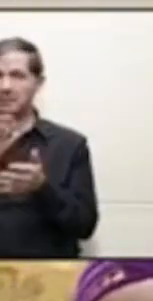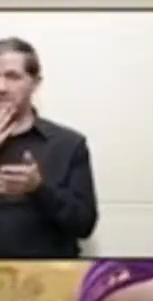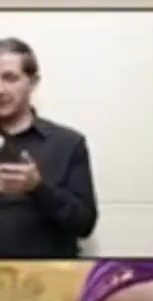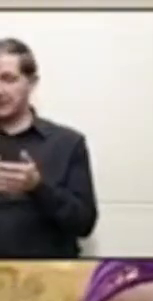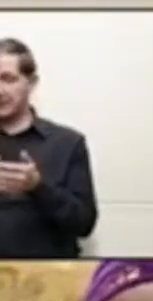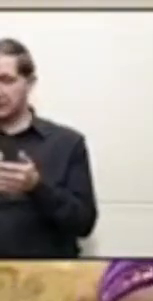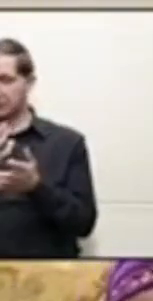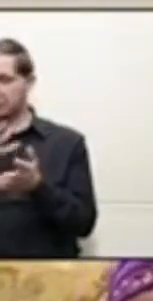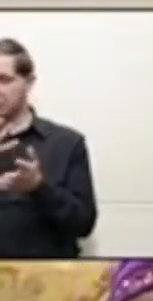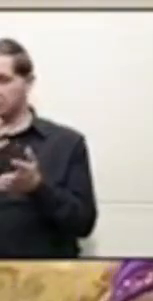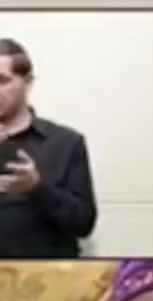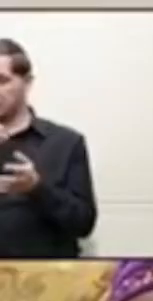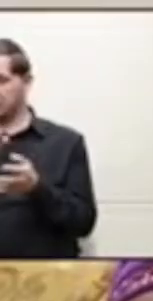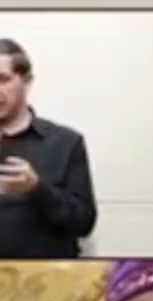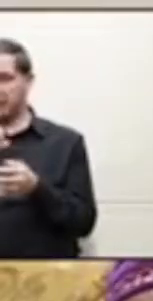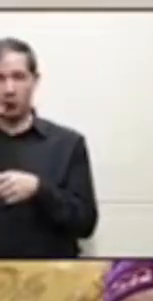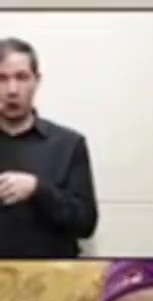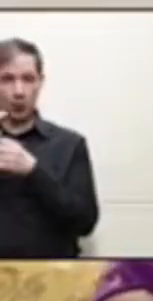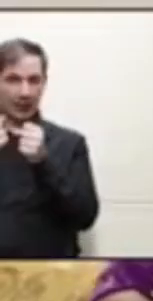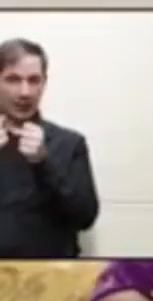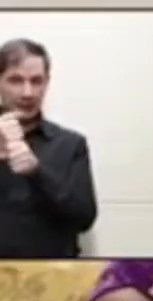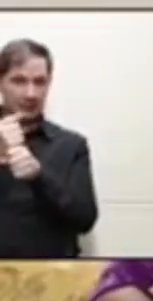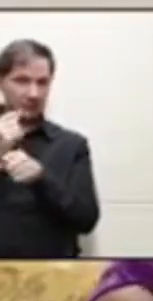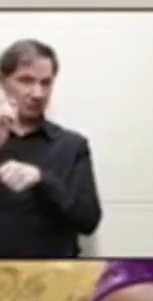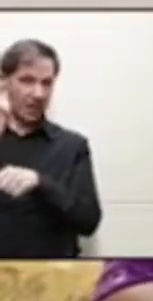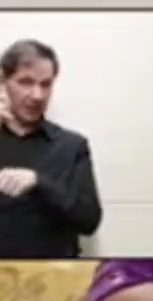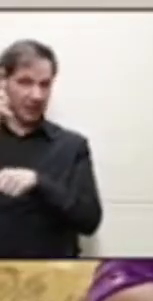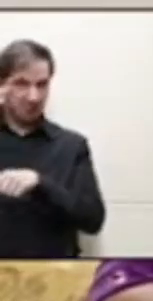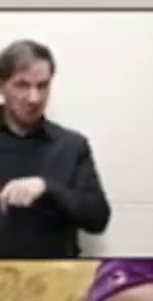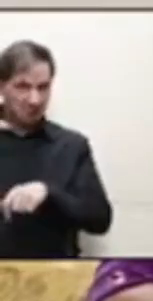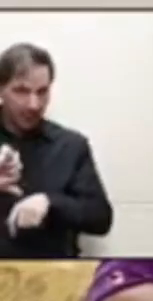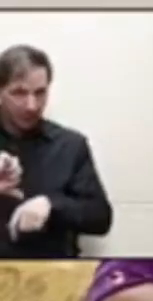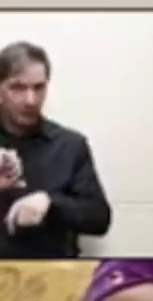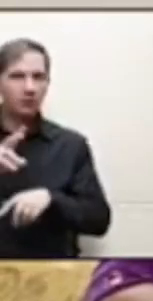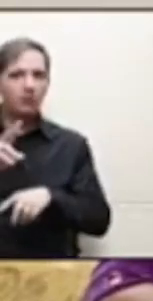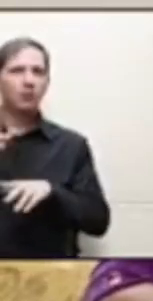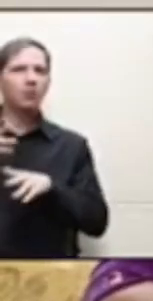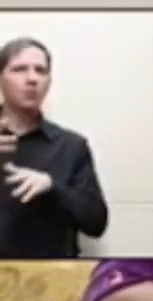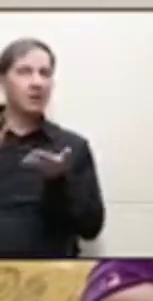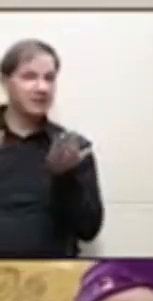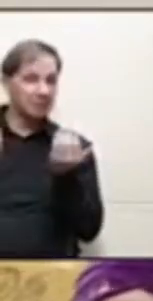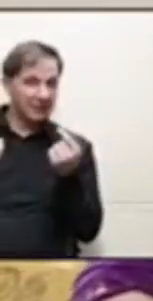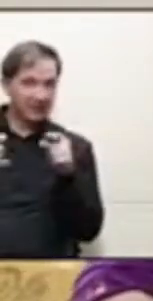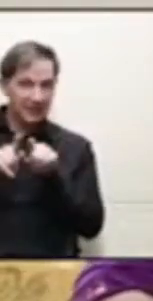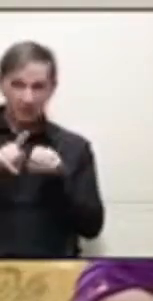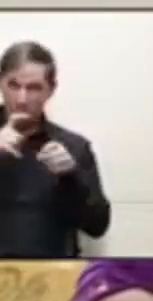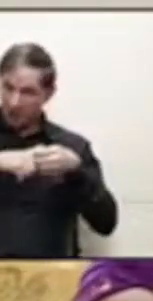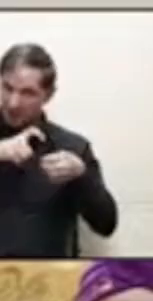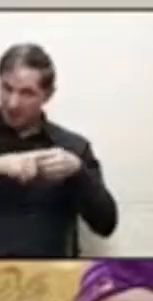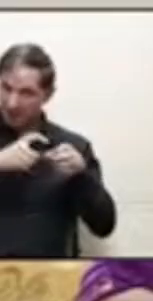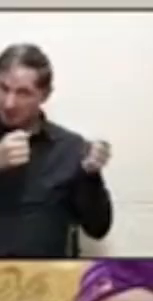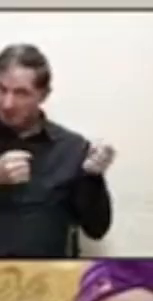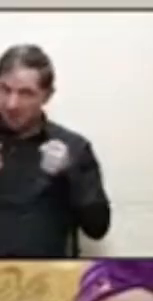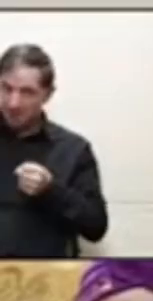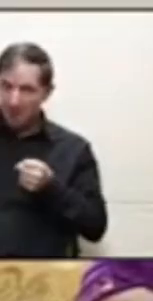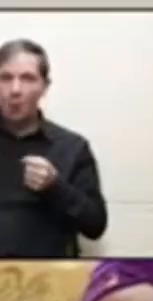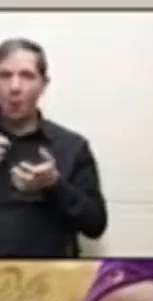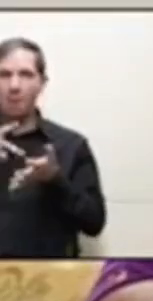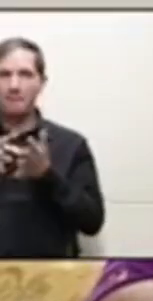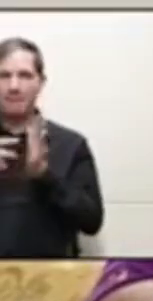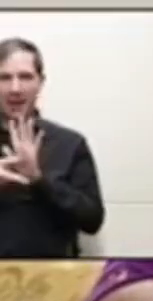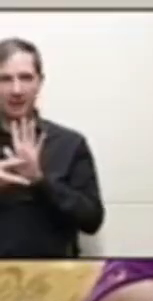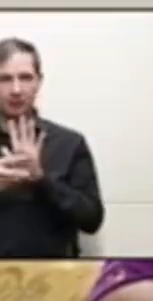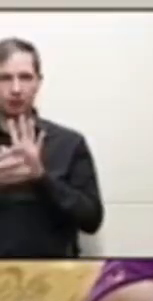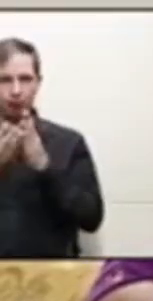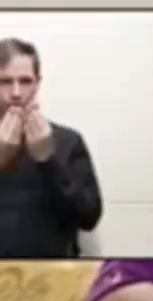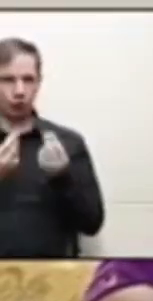return here in 2 years' time, what could we expect from you as far as an audit outcome? Would we still see qualified, or do you have a plan to sort that